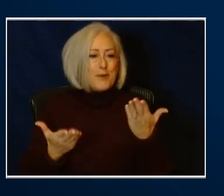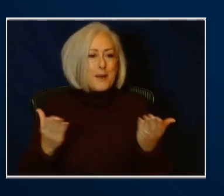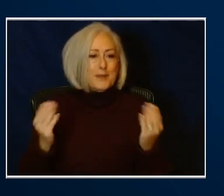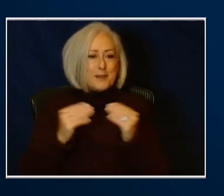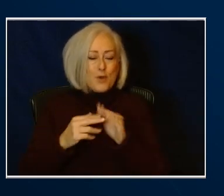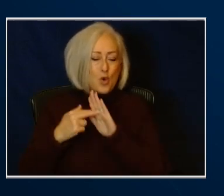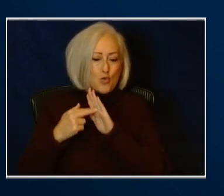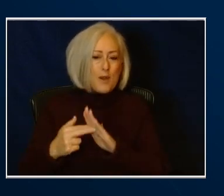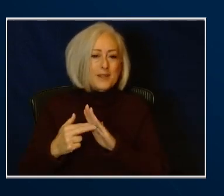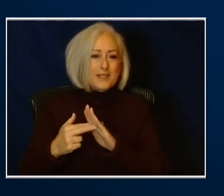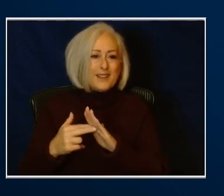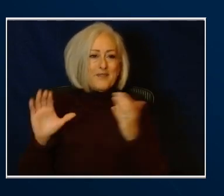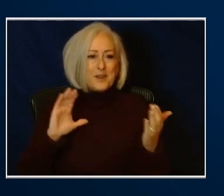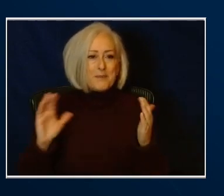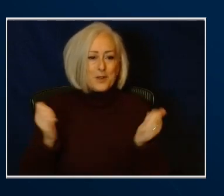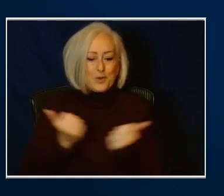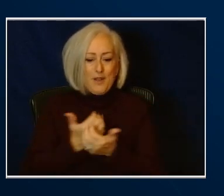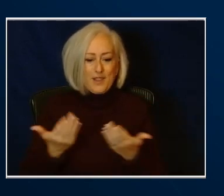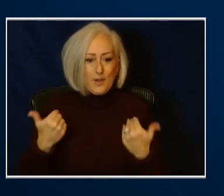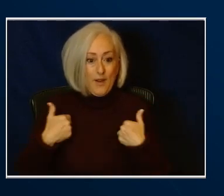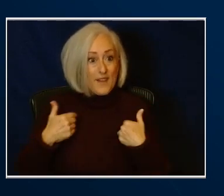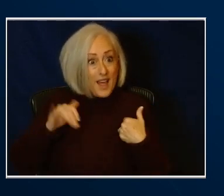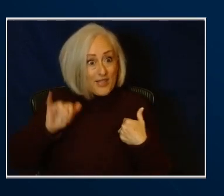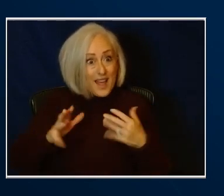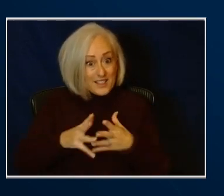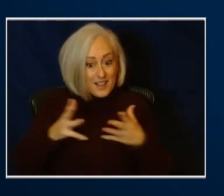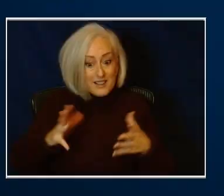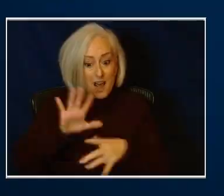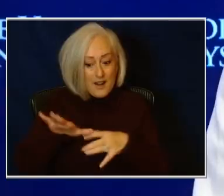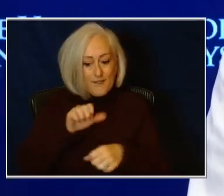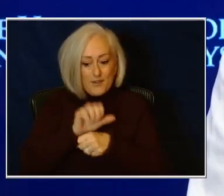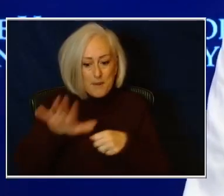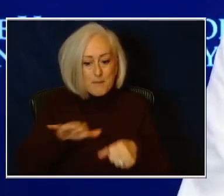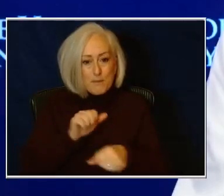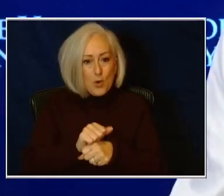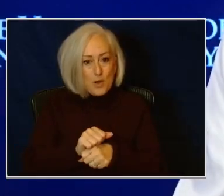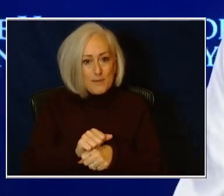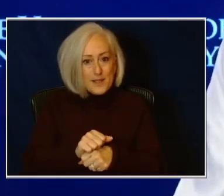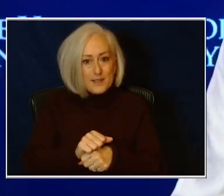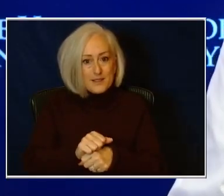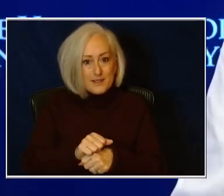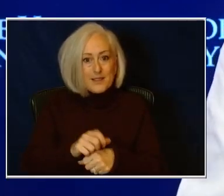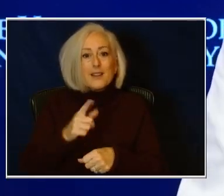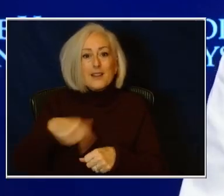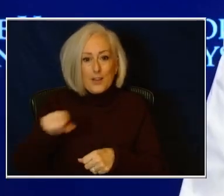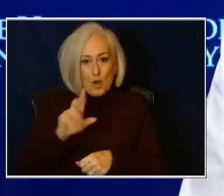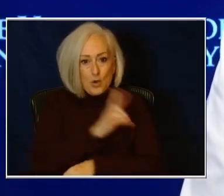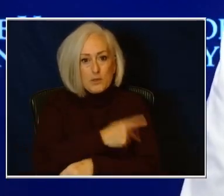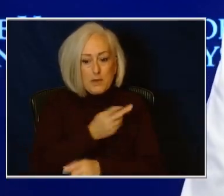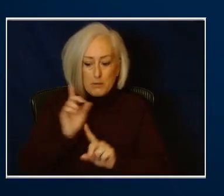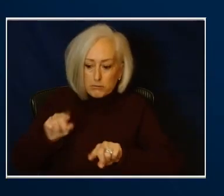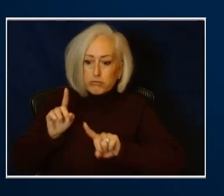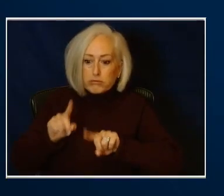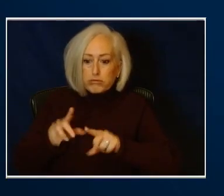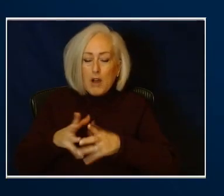have, and that's a lot of visits, because that's a unique patient, but those patients make lots of visits to the cancer